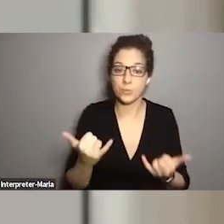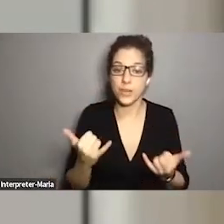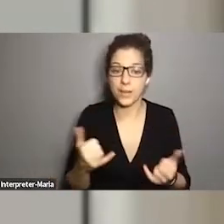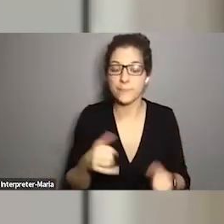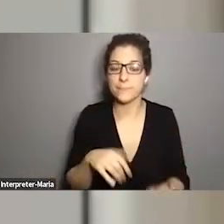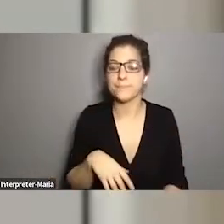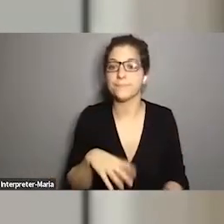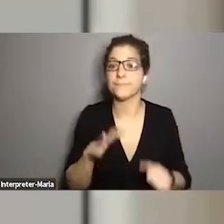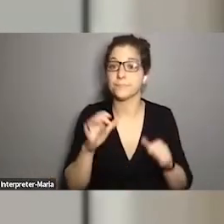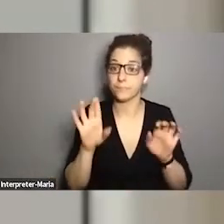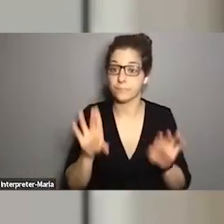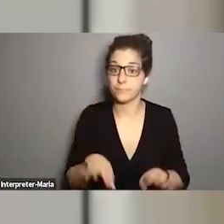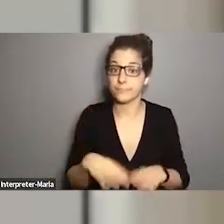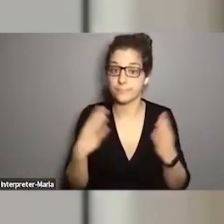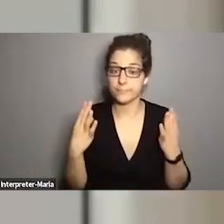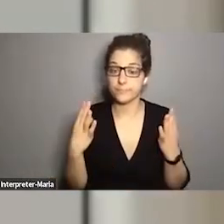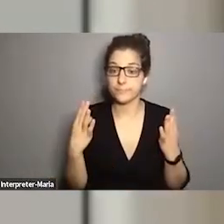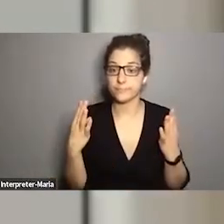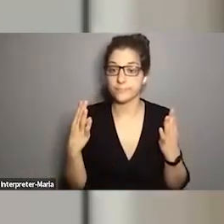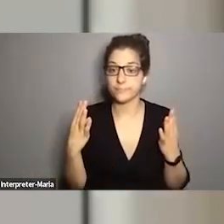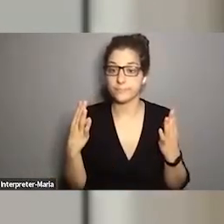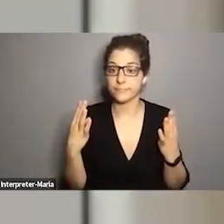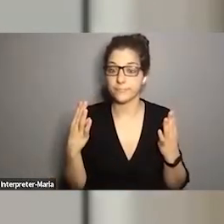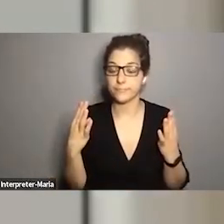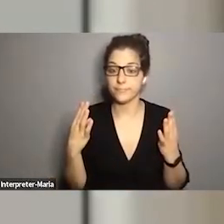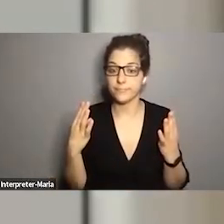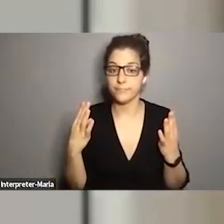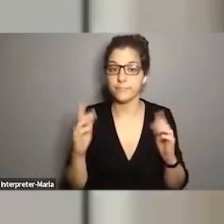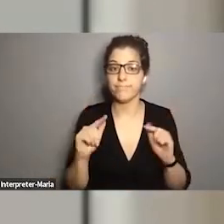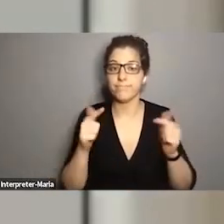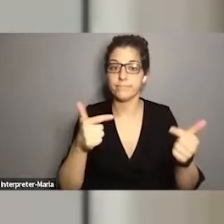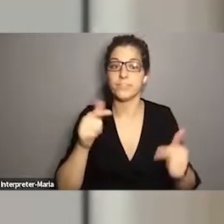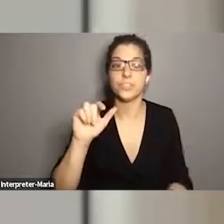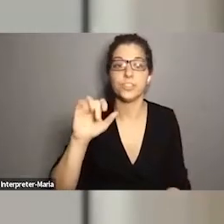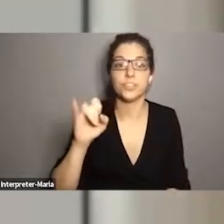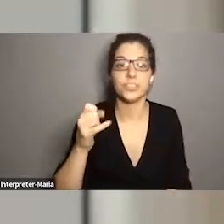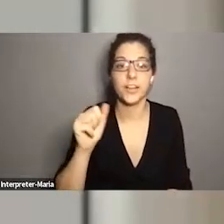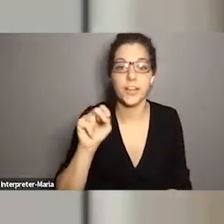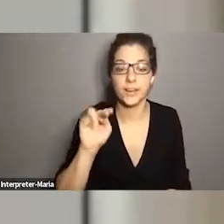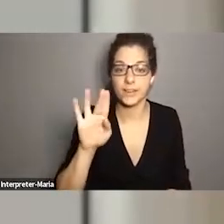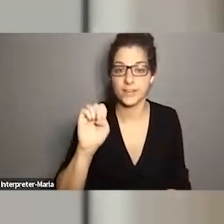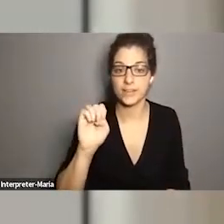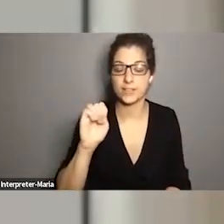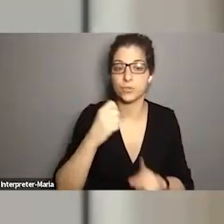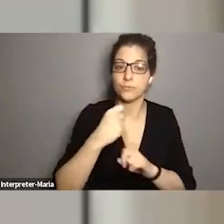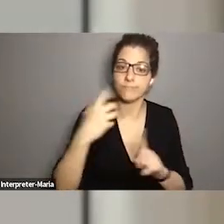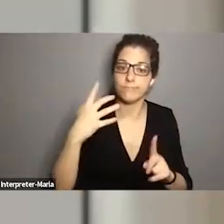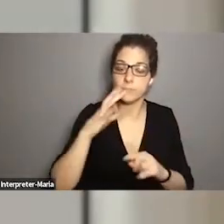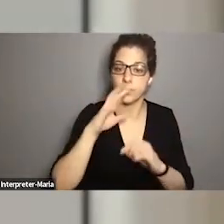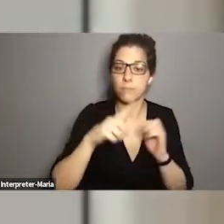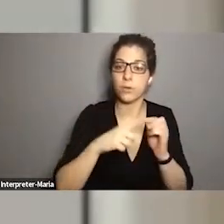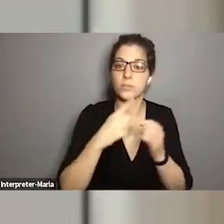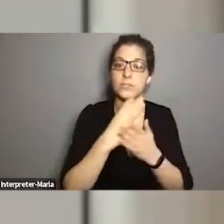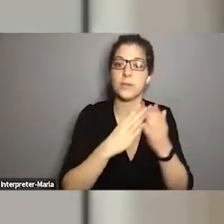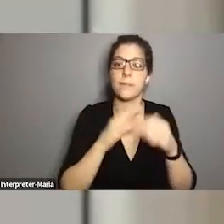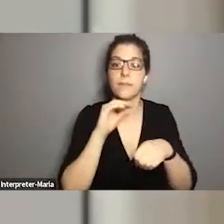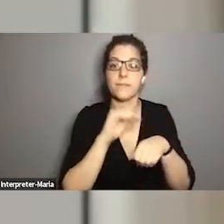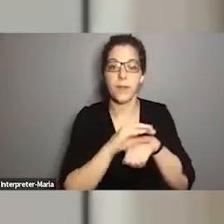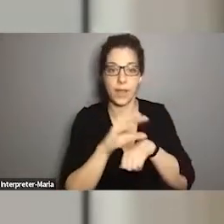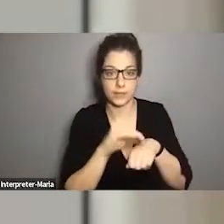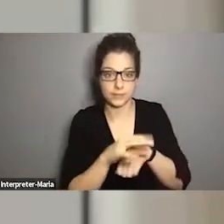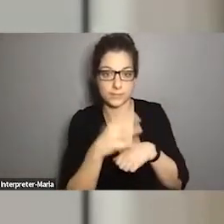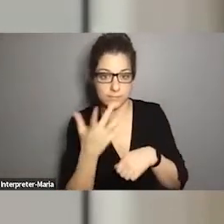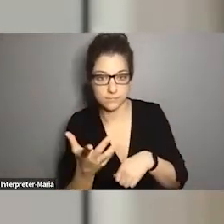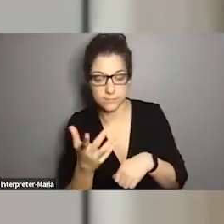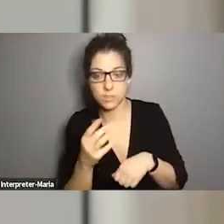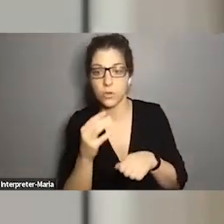open up and go over to Janice to talk about some advice that you might have. So